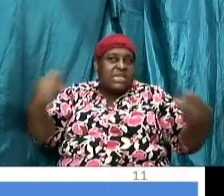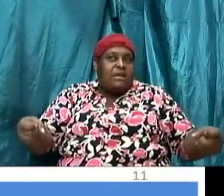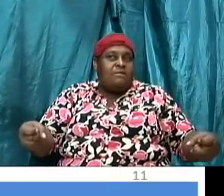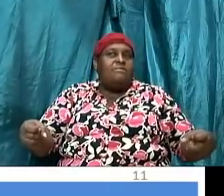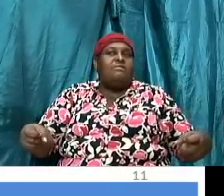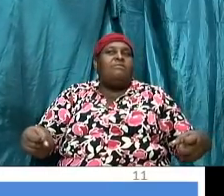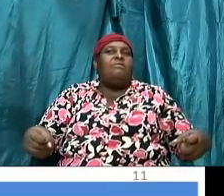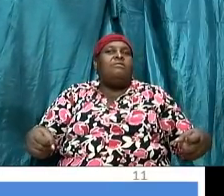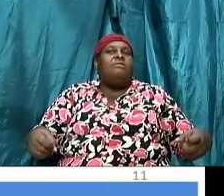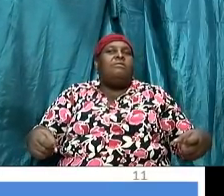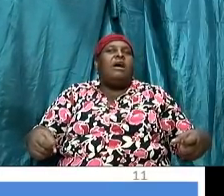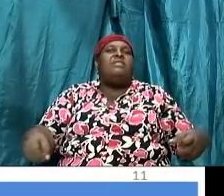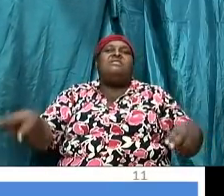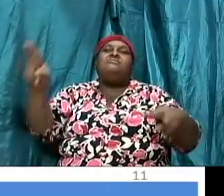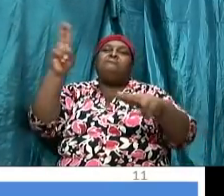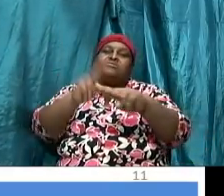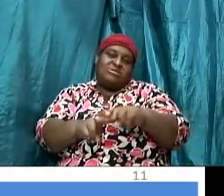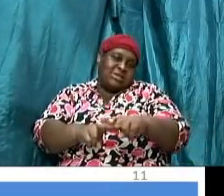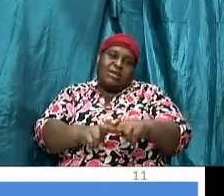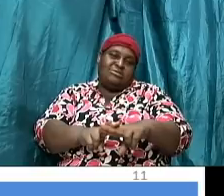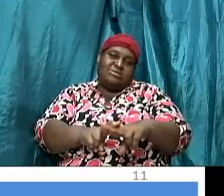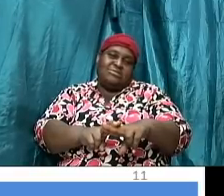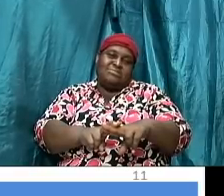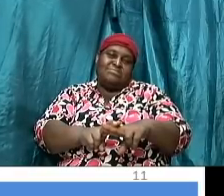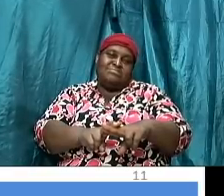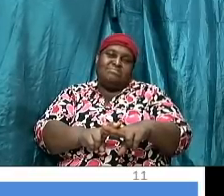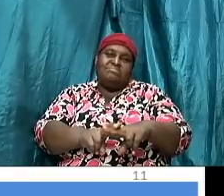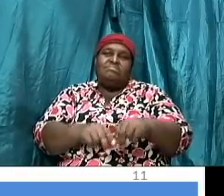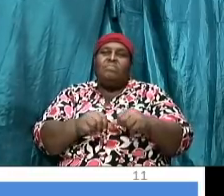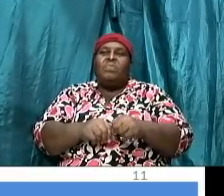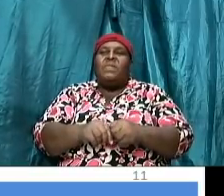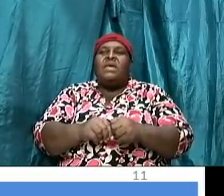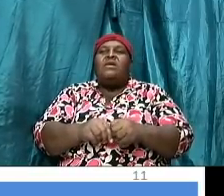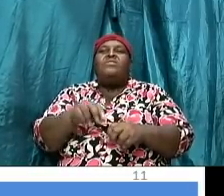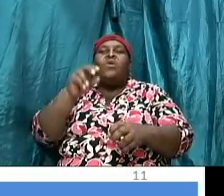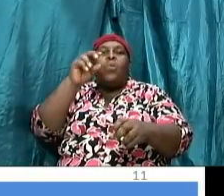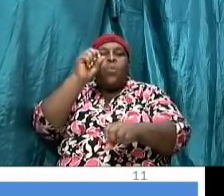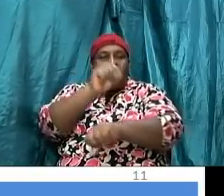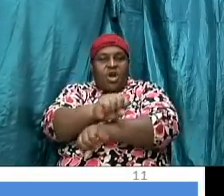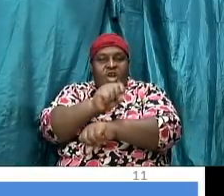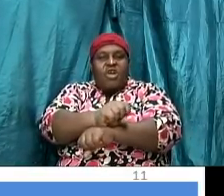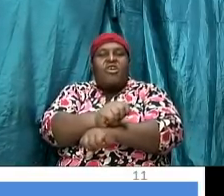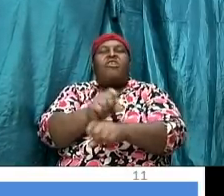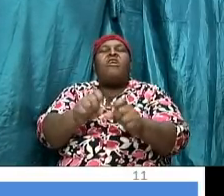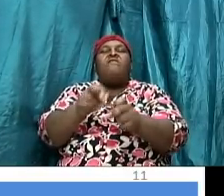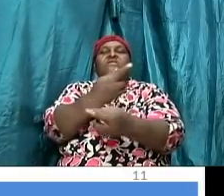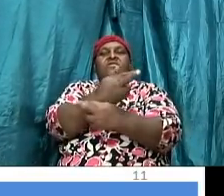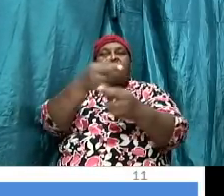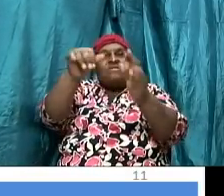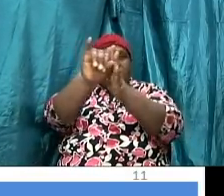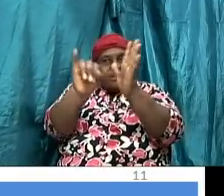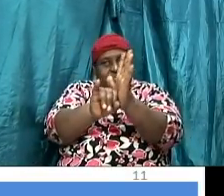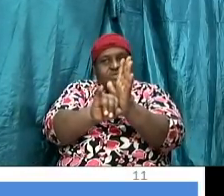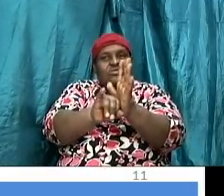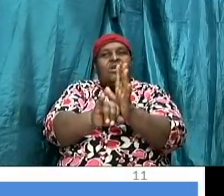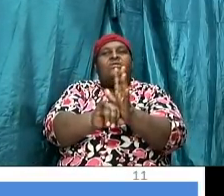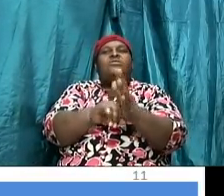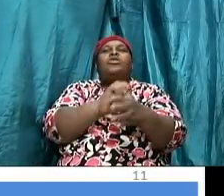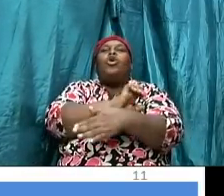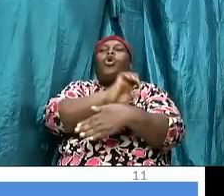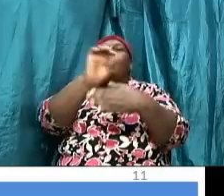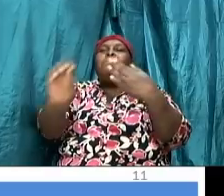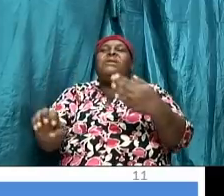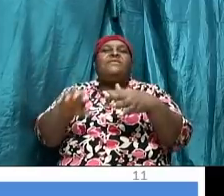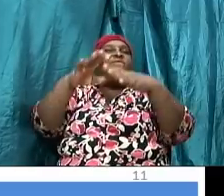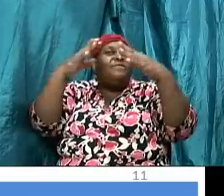said he sat down. In other words, the work of redemption was complete, meaning the